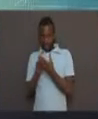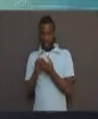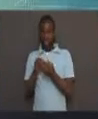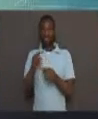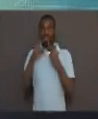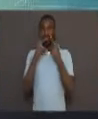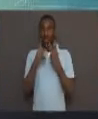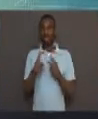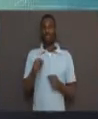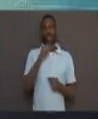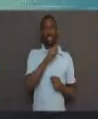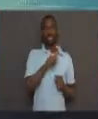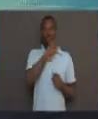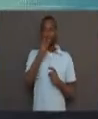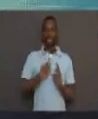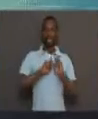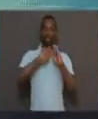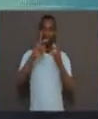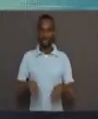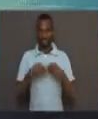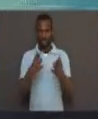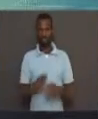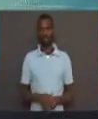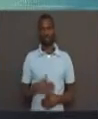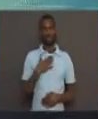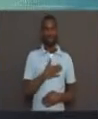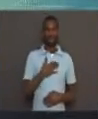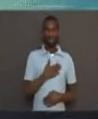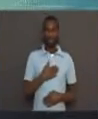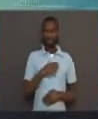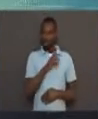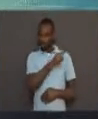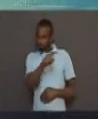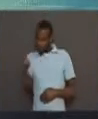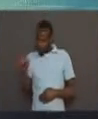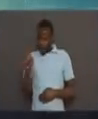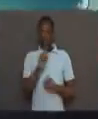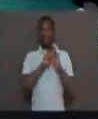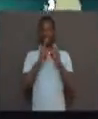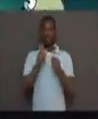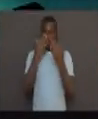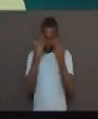this question. Please write down your answers now.